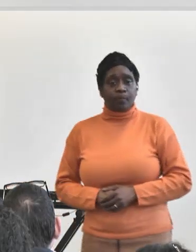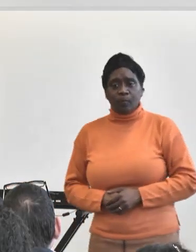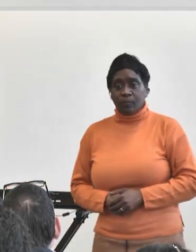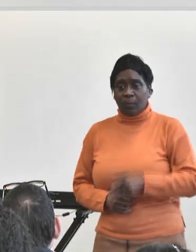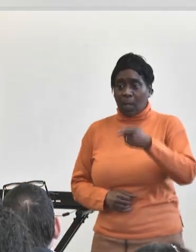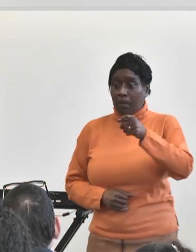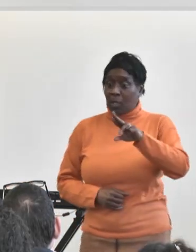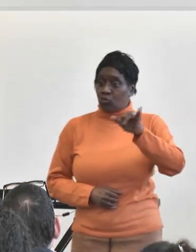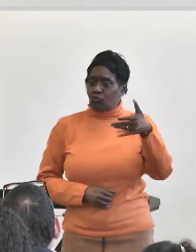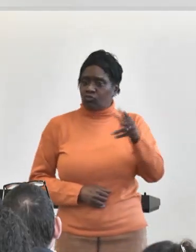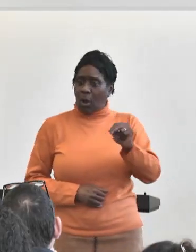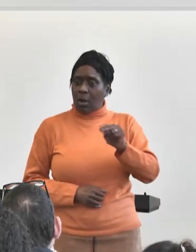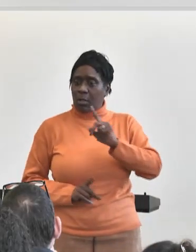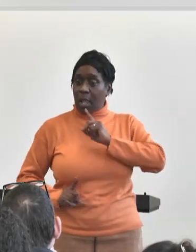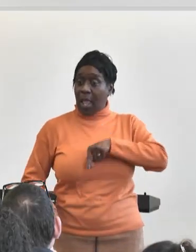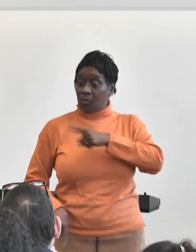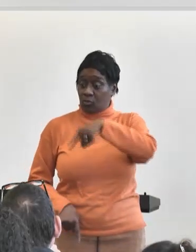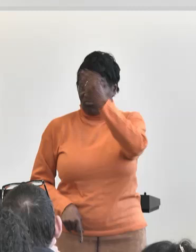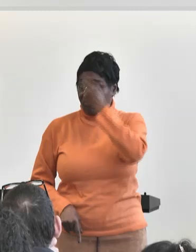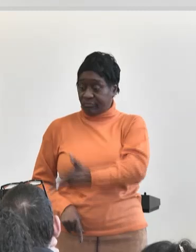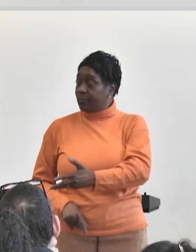But Peter and John answered and said unto them,